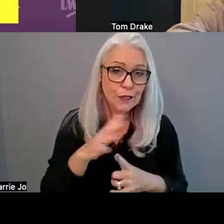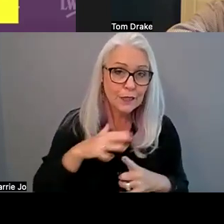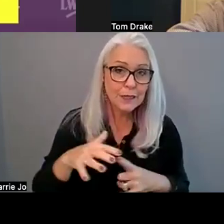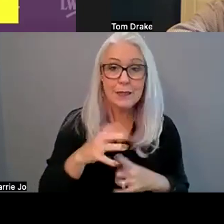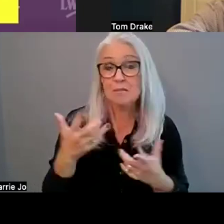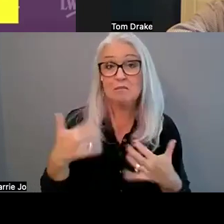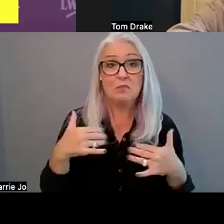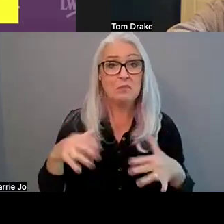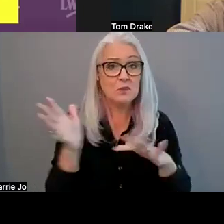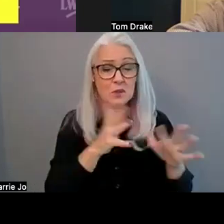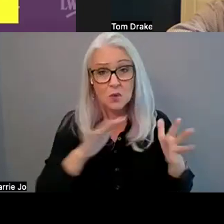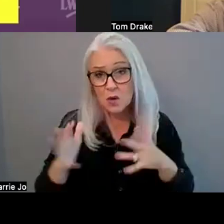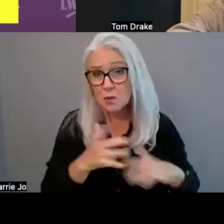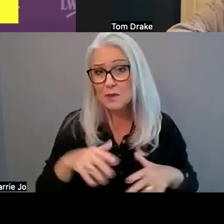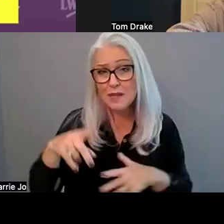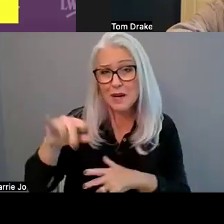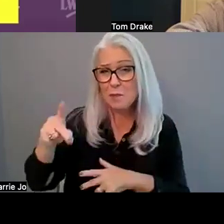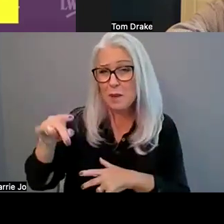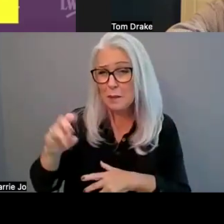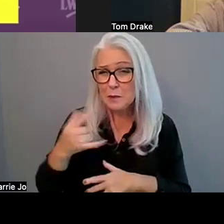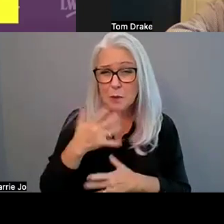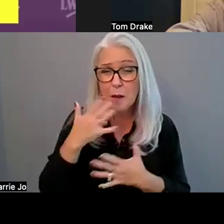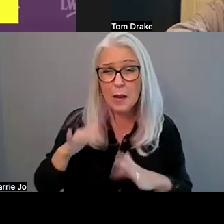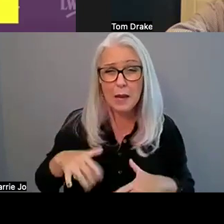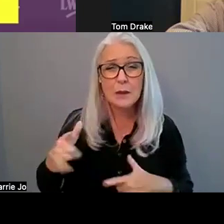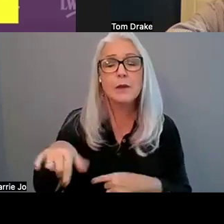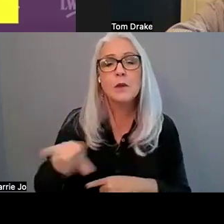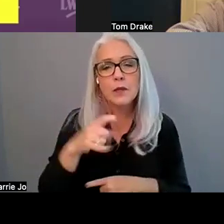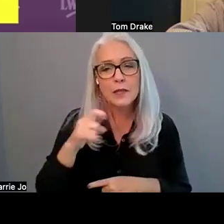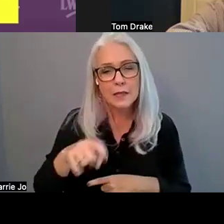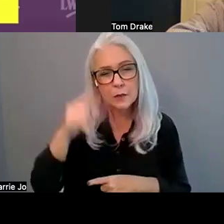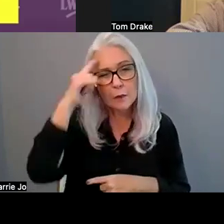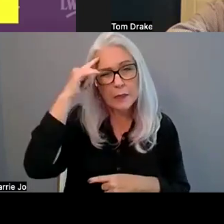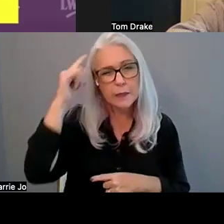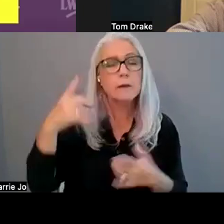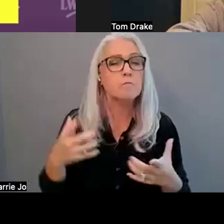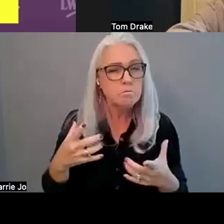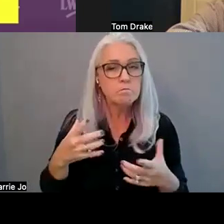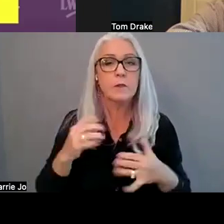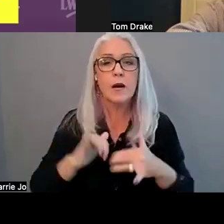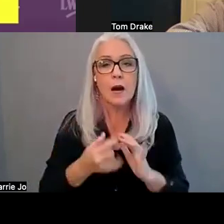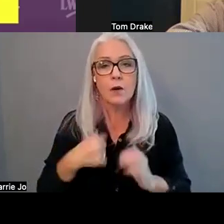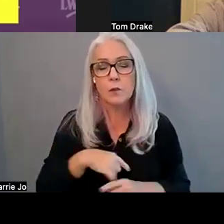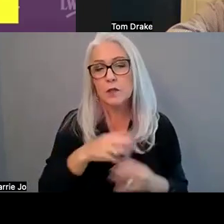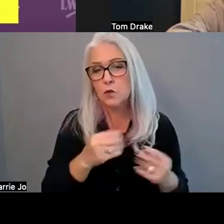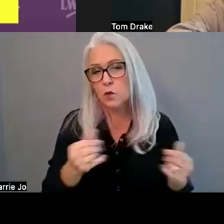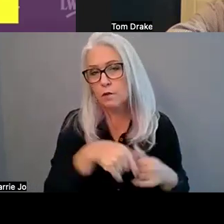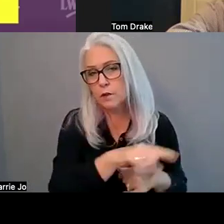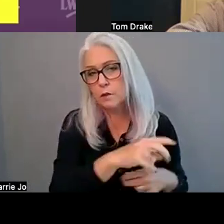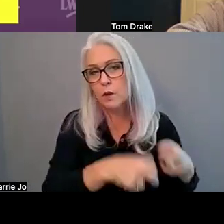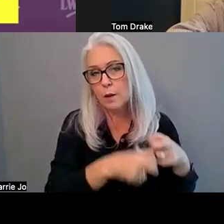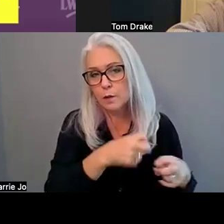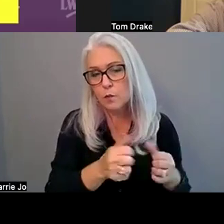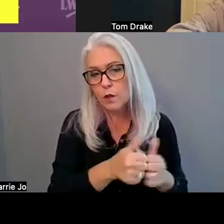19th century pipes, and it's time to rebuild these systems and think outside of the box with resilient solutions that integrate our parks and green